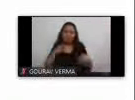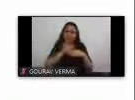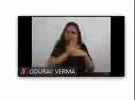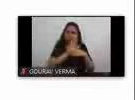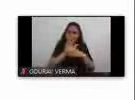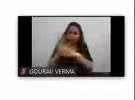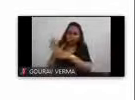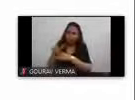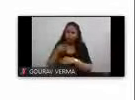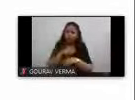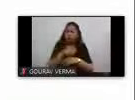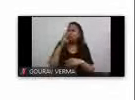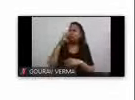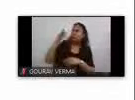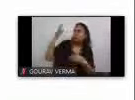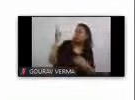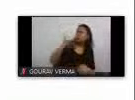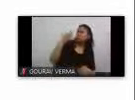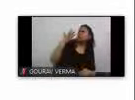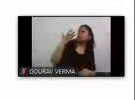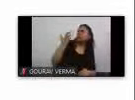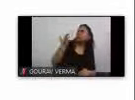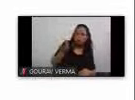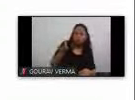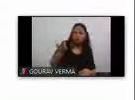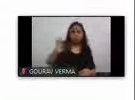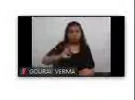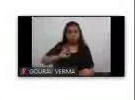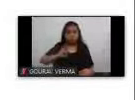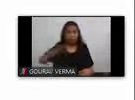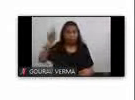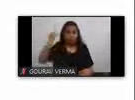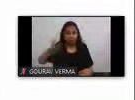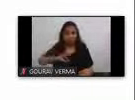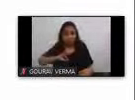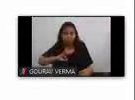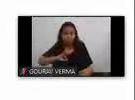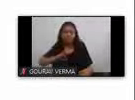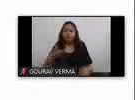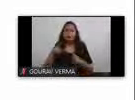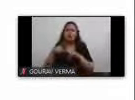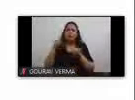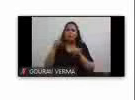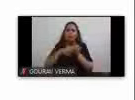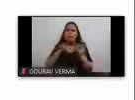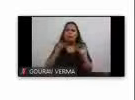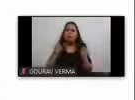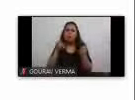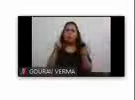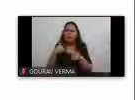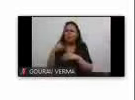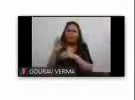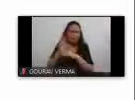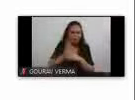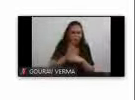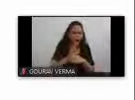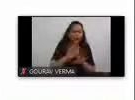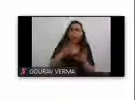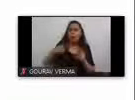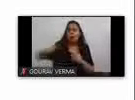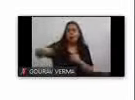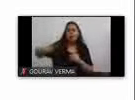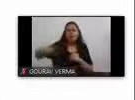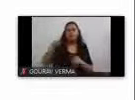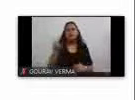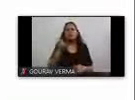familiar, it is the child's favorite object or toy that we are using, ya day to day routine mein use kar rahe aise